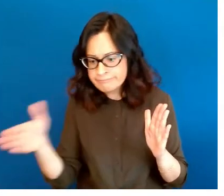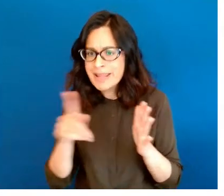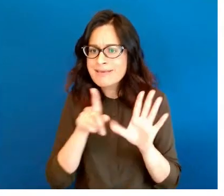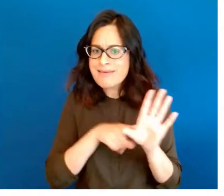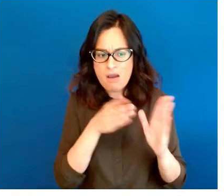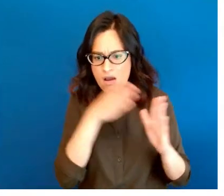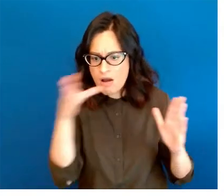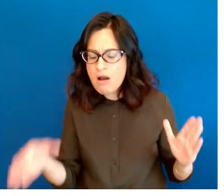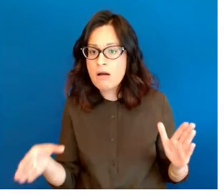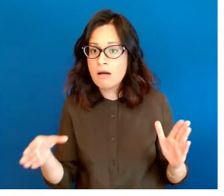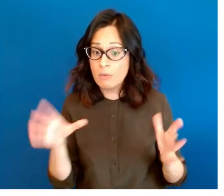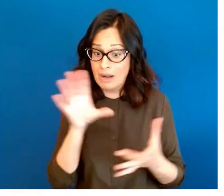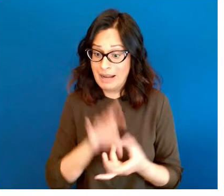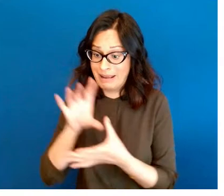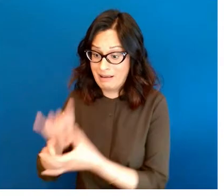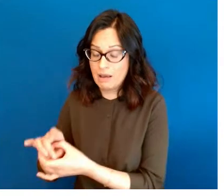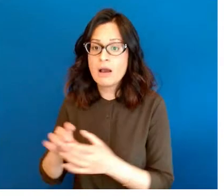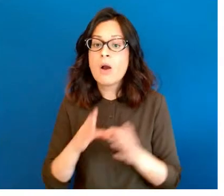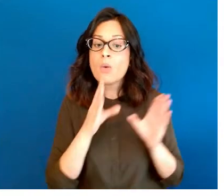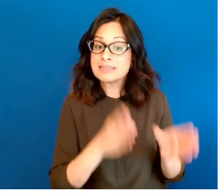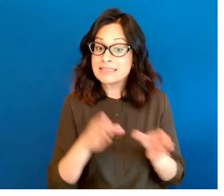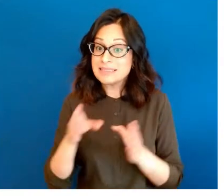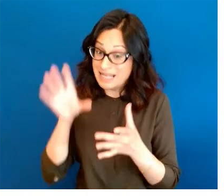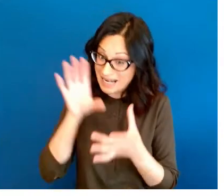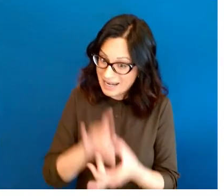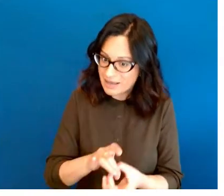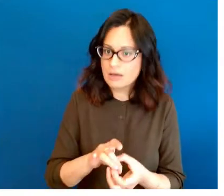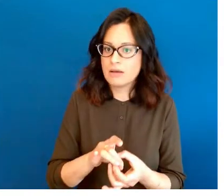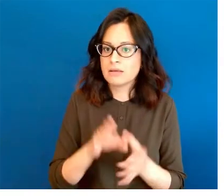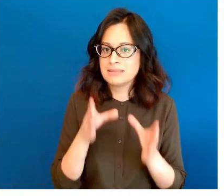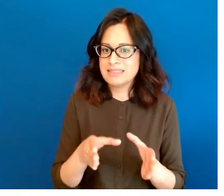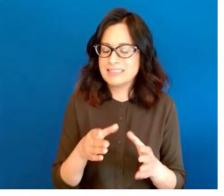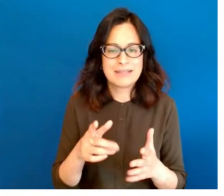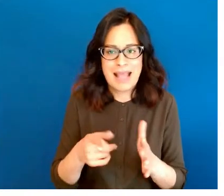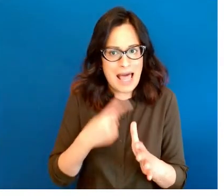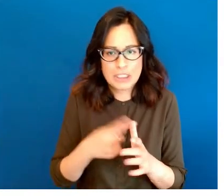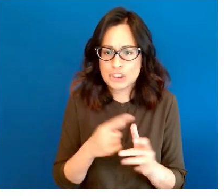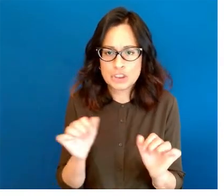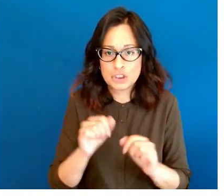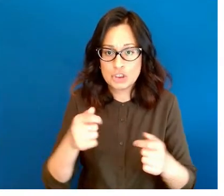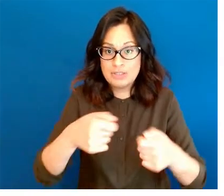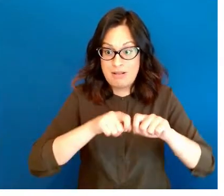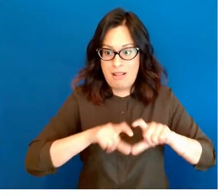always equate to seasonal allergy. Next slide.